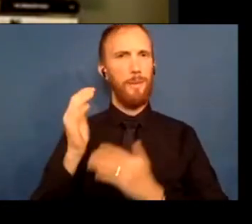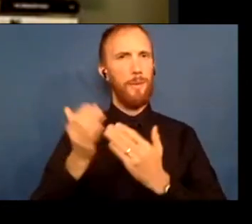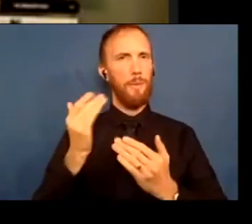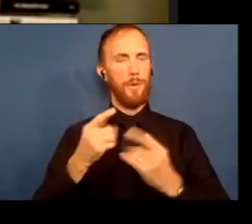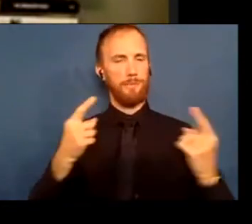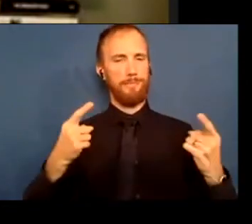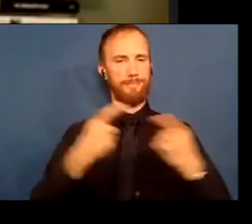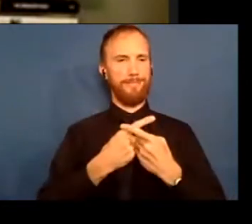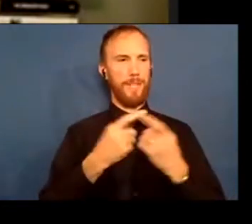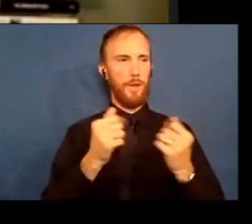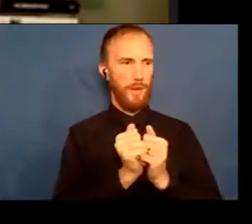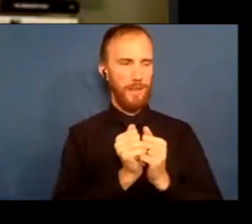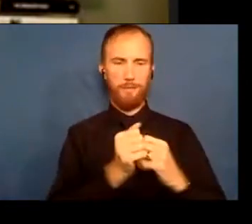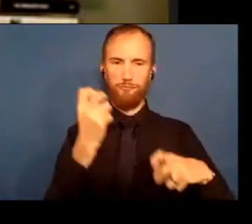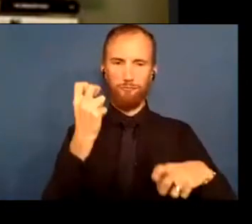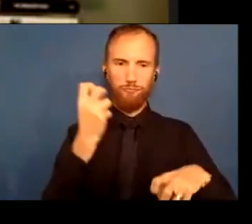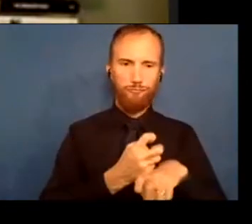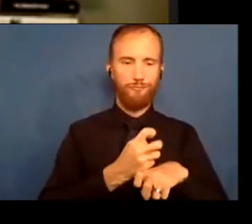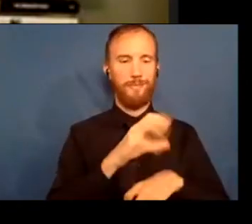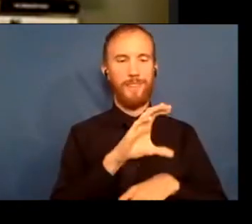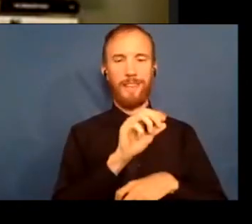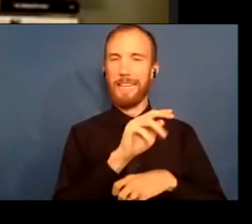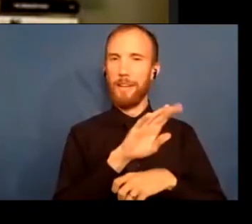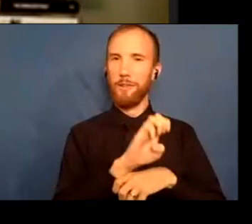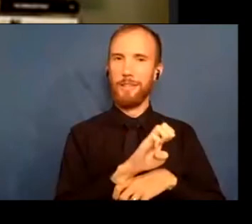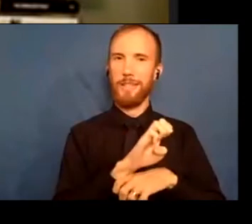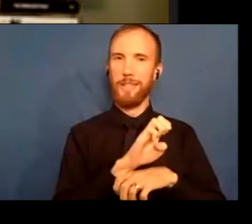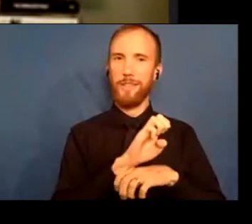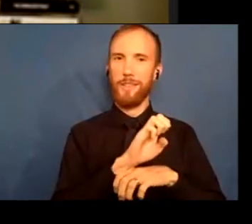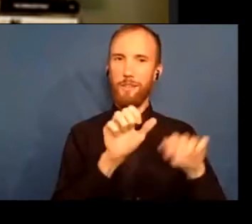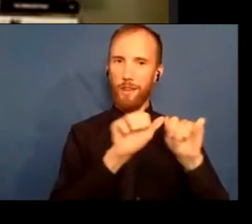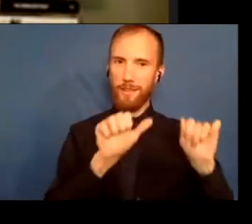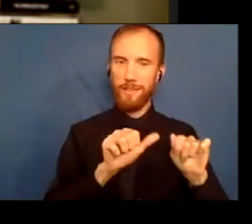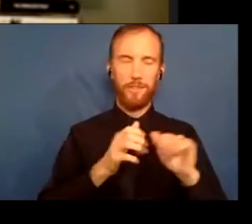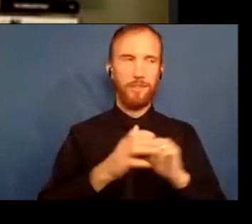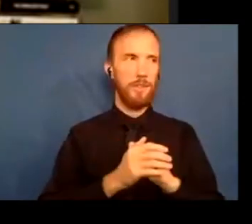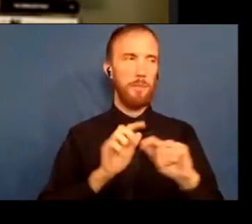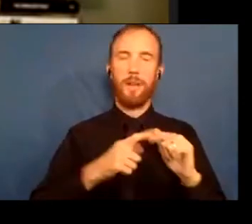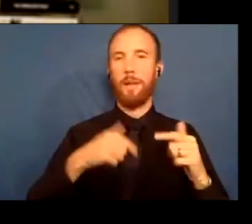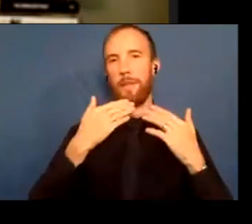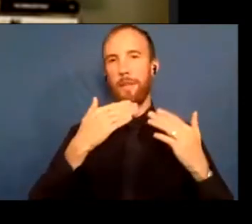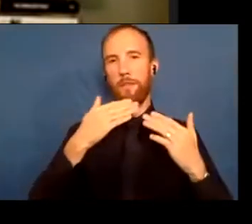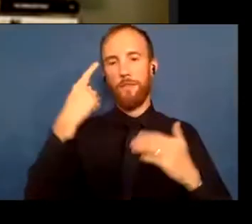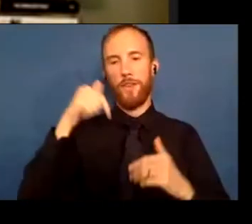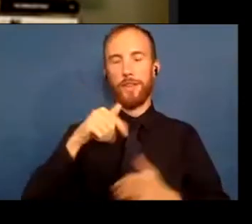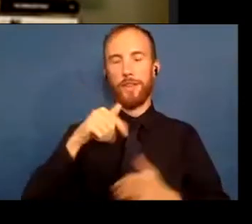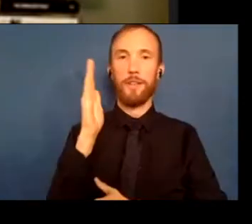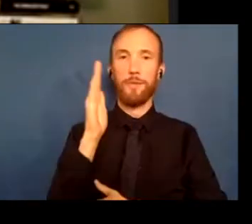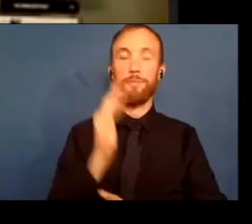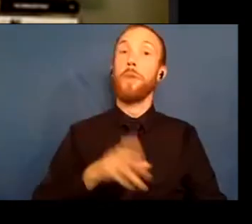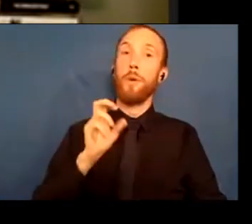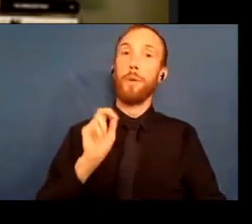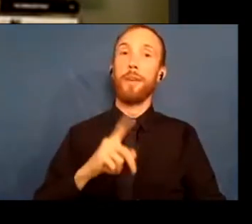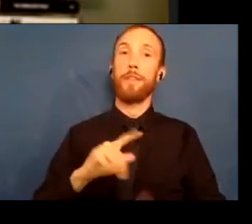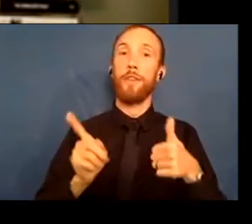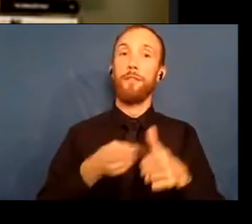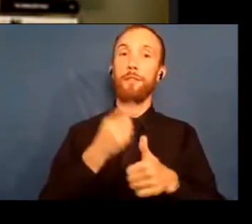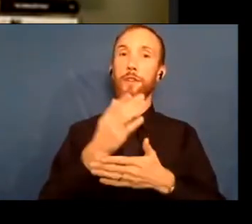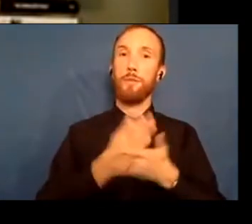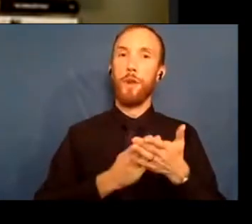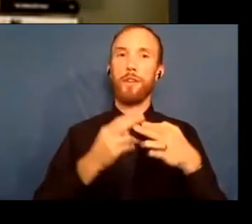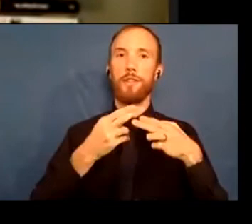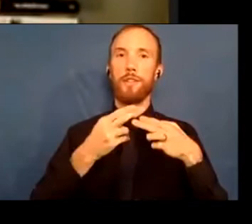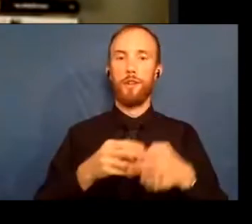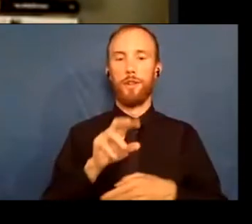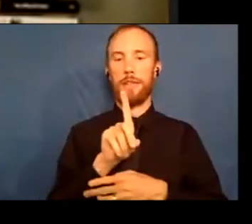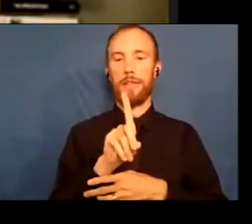But I'm very grateful to be giving this lecture, so thanks for that. Okay, so the first part is called Dilemmas of